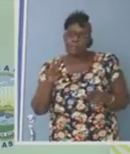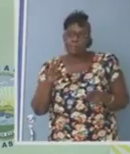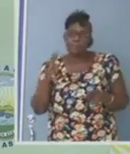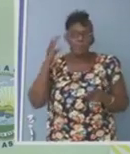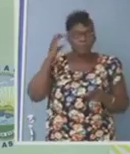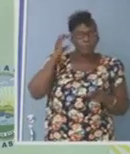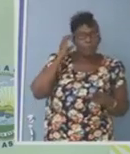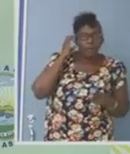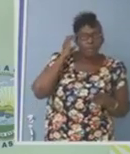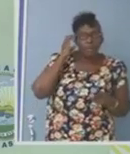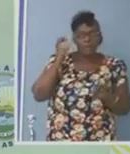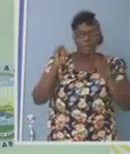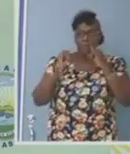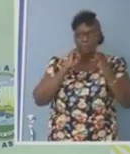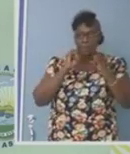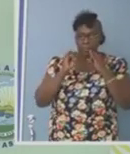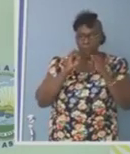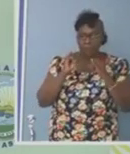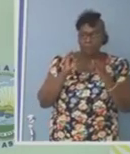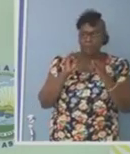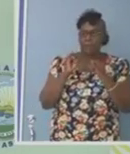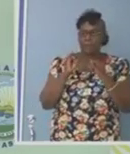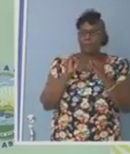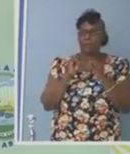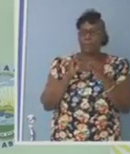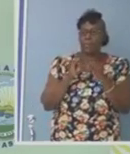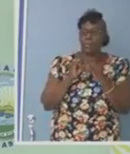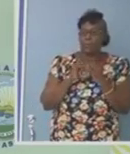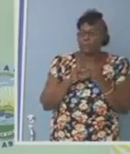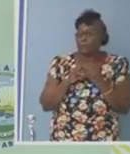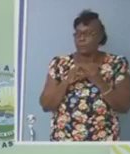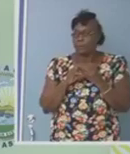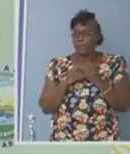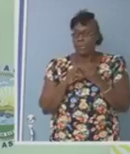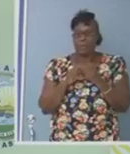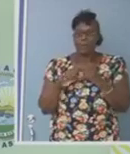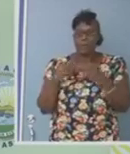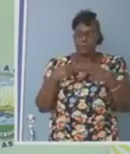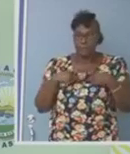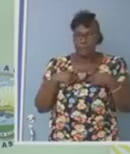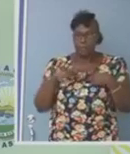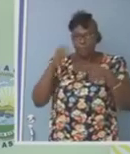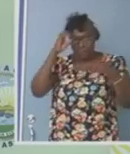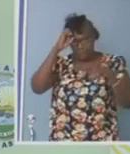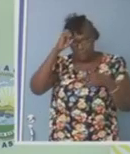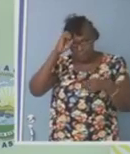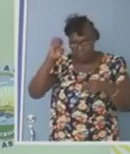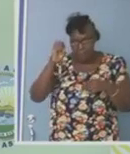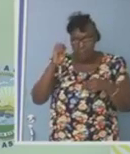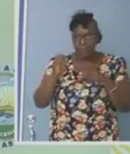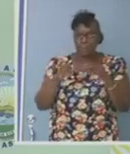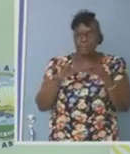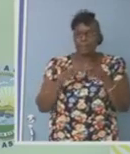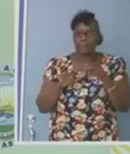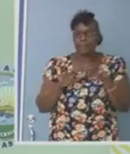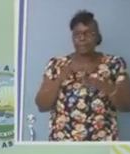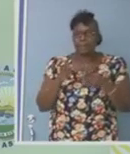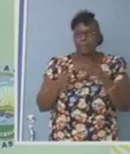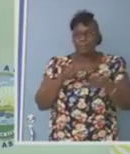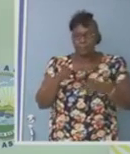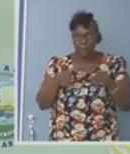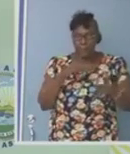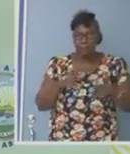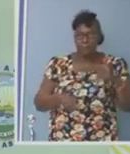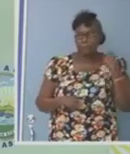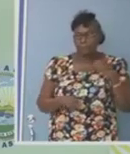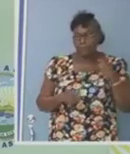media interviews, social media posts, etc. And we have been educating the public on preventative measures